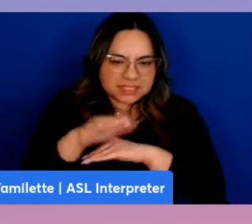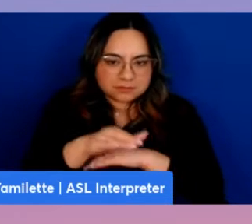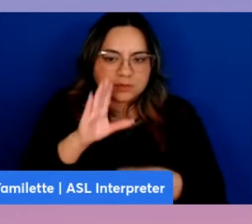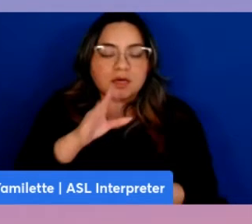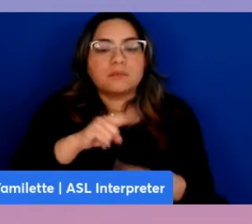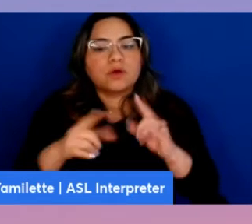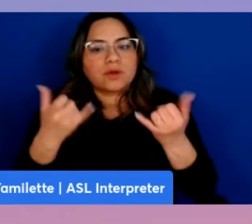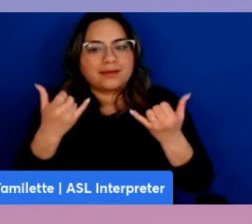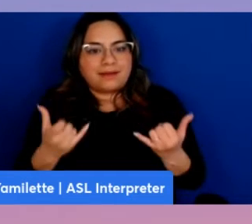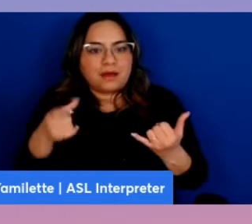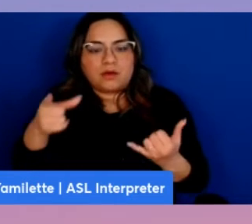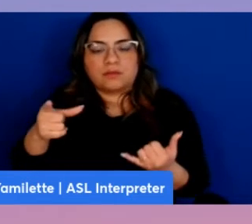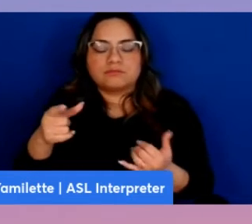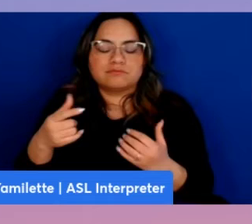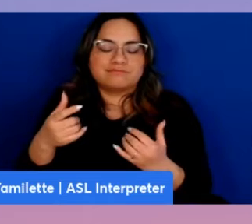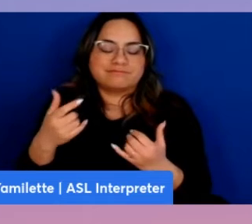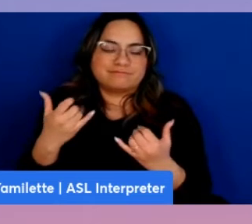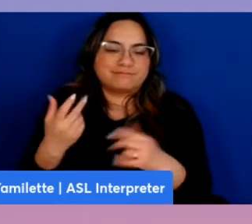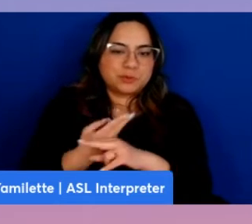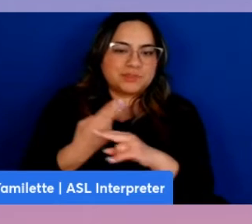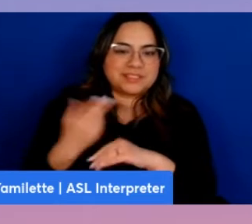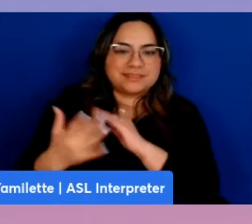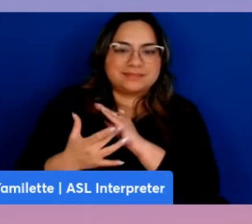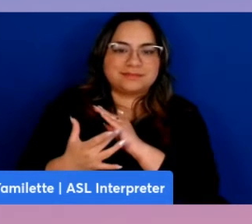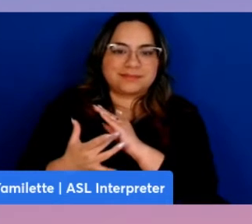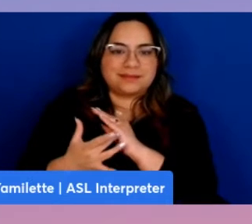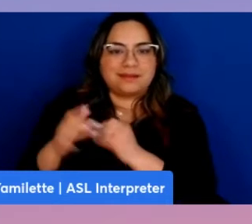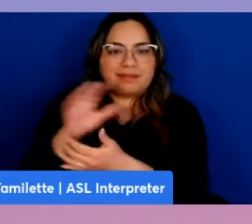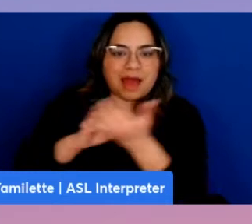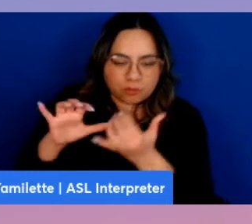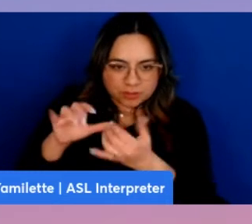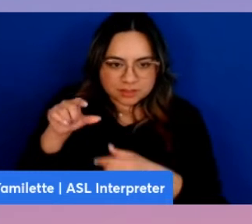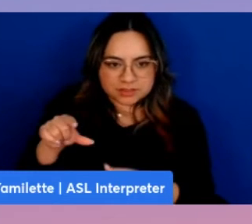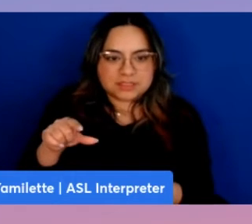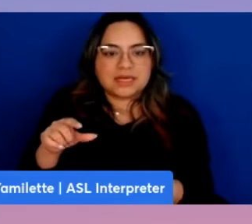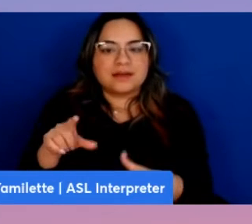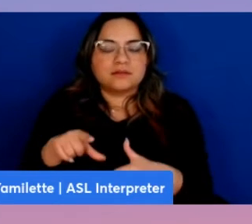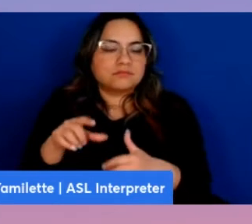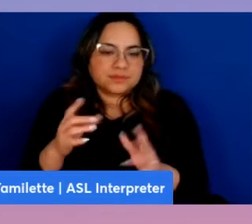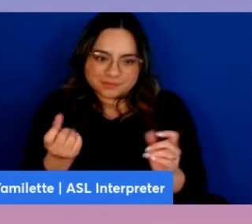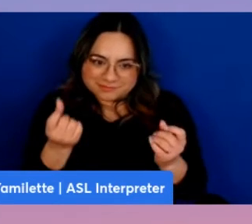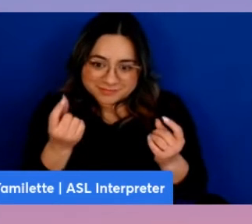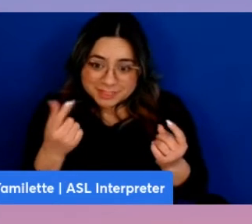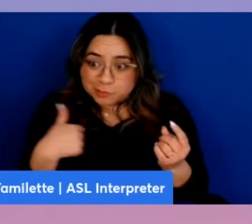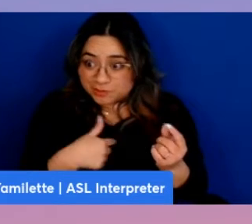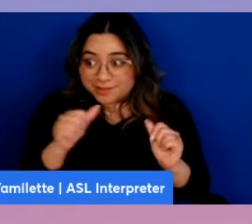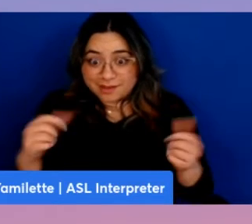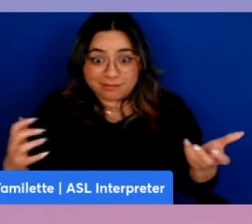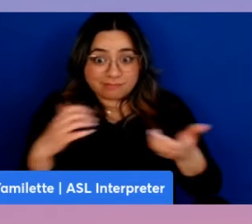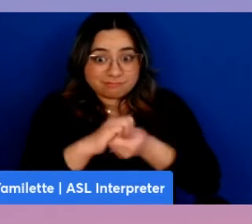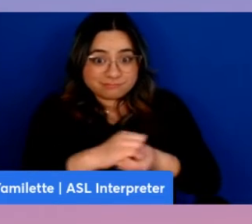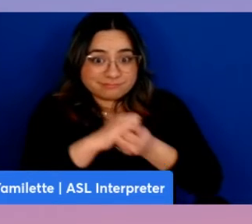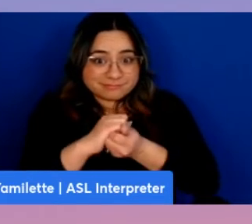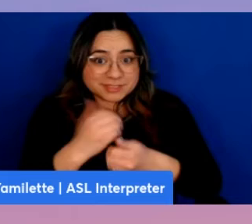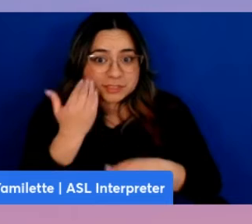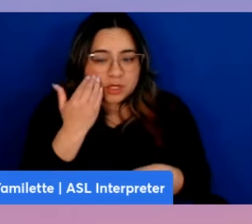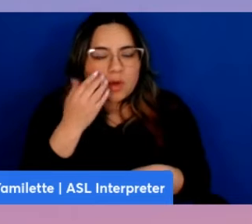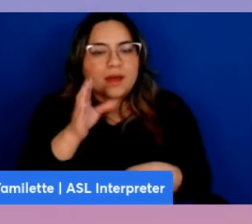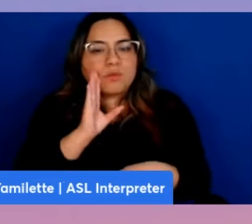using Terraform Cloud to have remote states, and we can collaborate. I am pinning the version to the latest one I